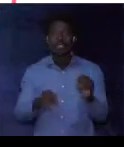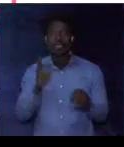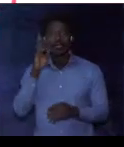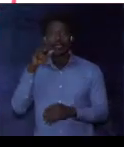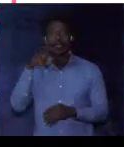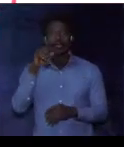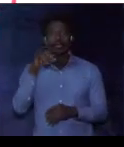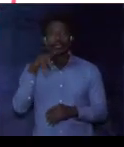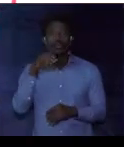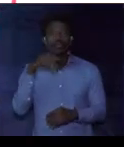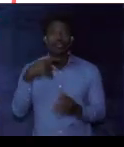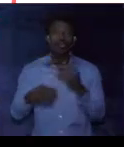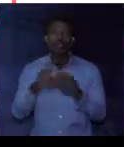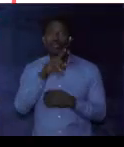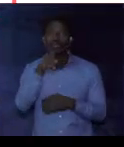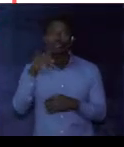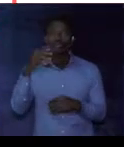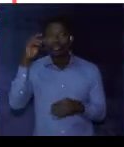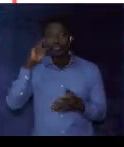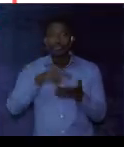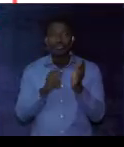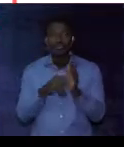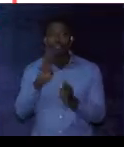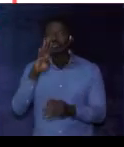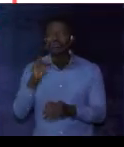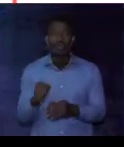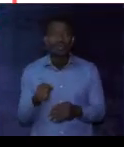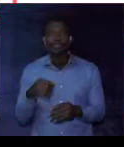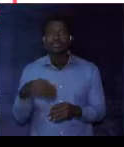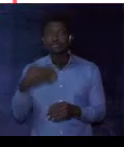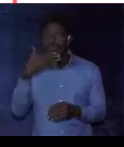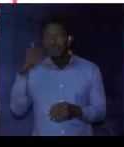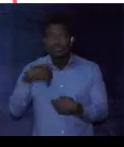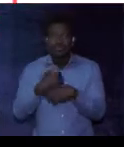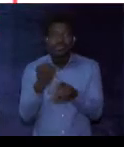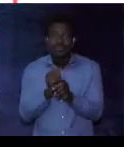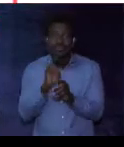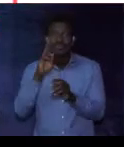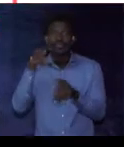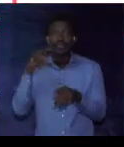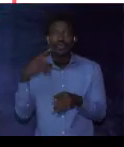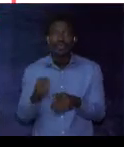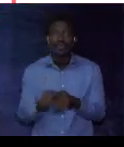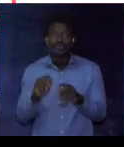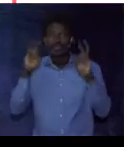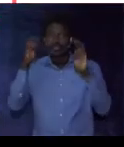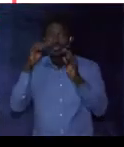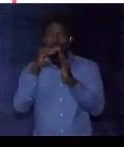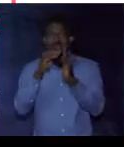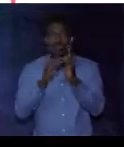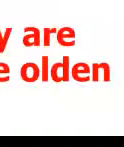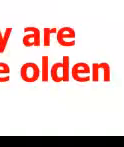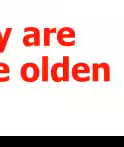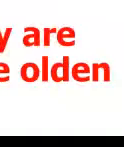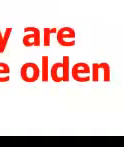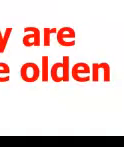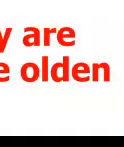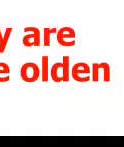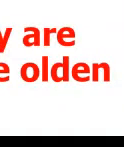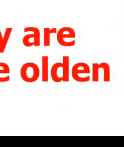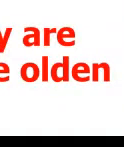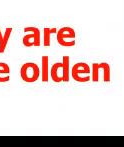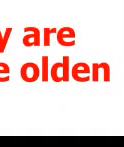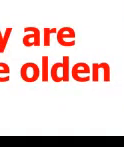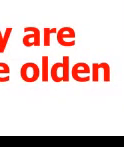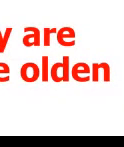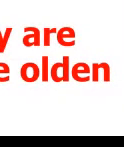Uncle Popo. What you mean by better makes up the content of your argument. Example,